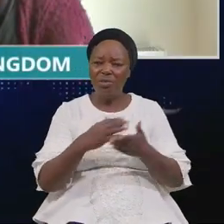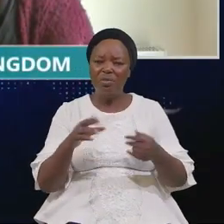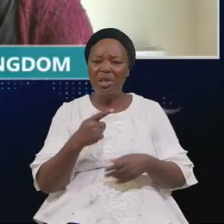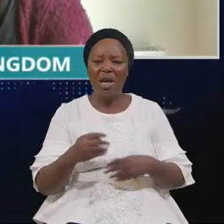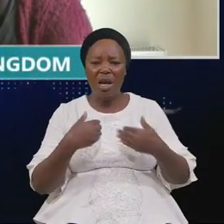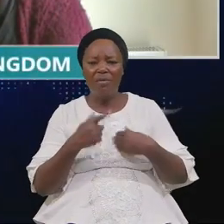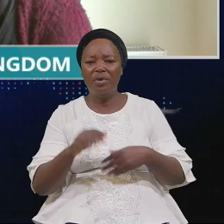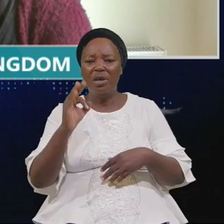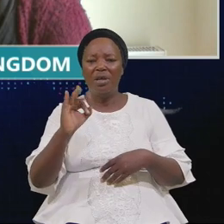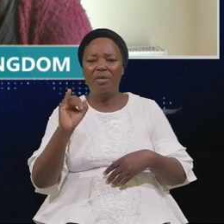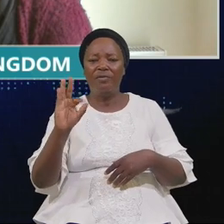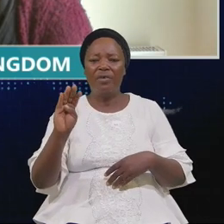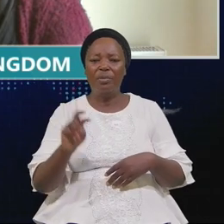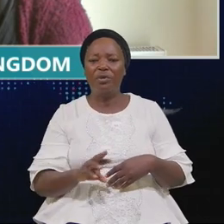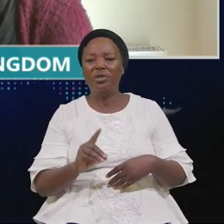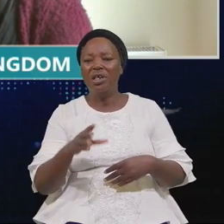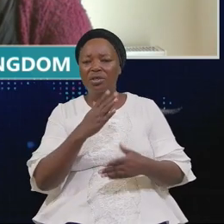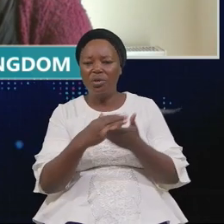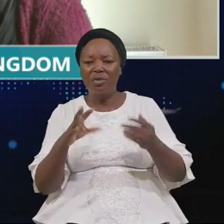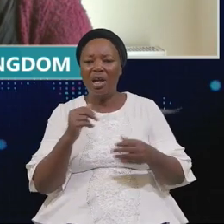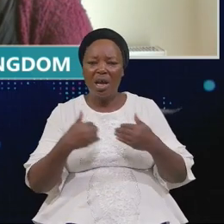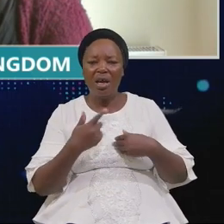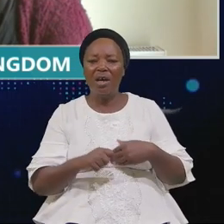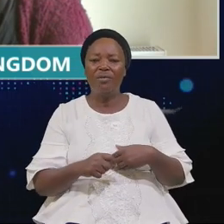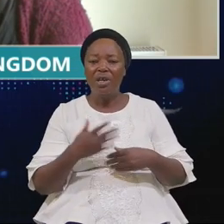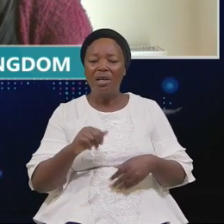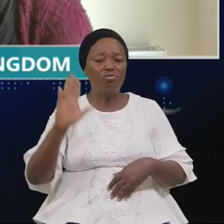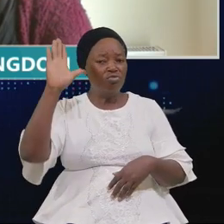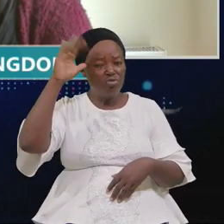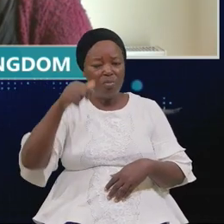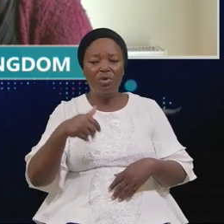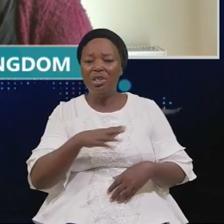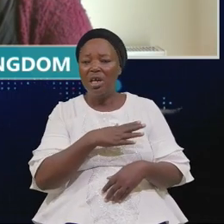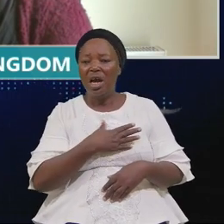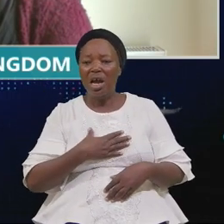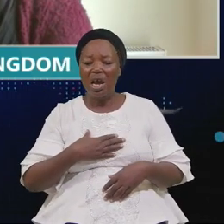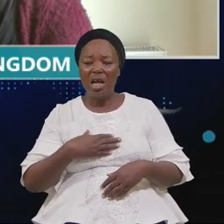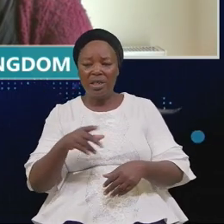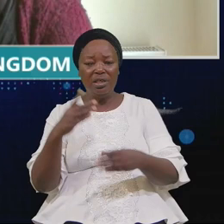fibroid, some of them having incurable diseases. And they heard, and